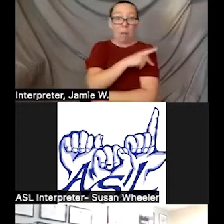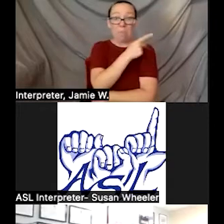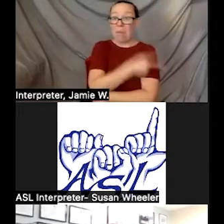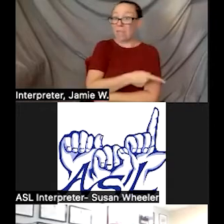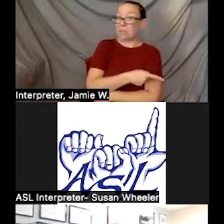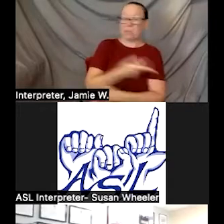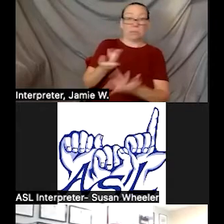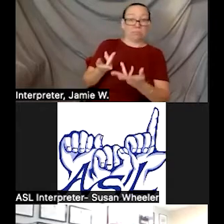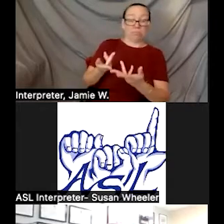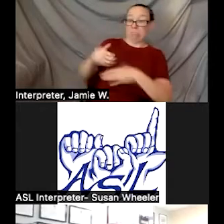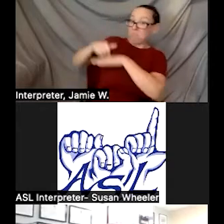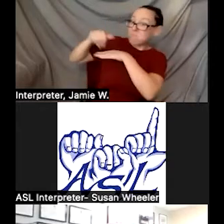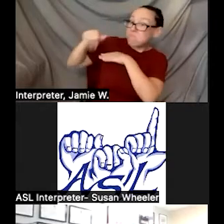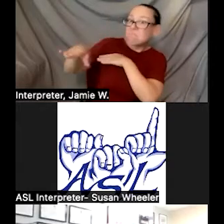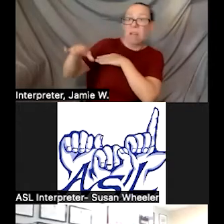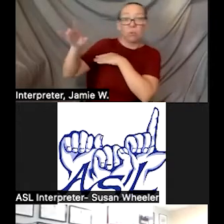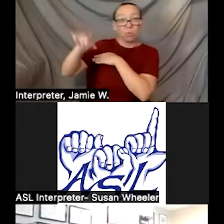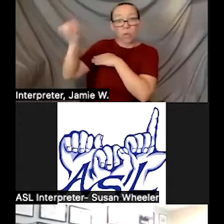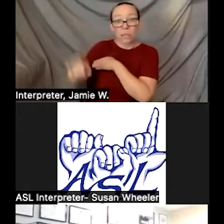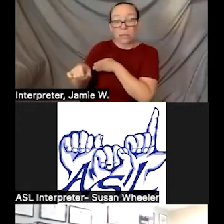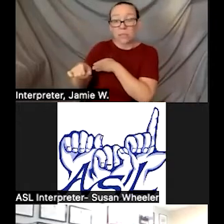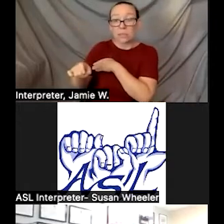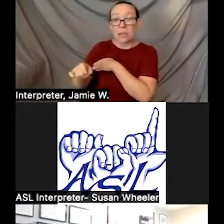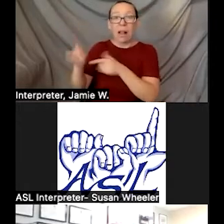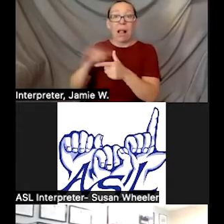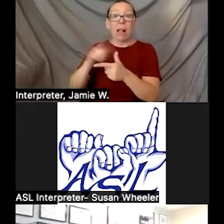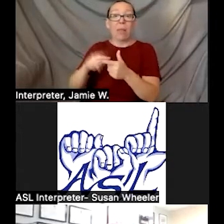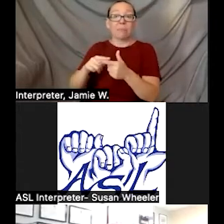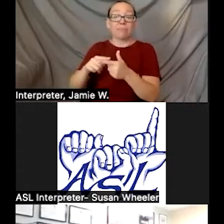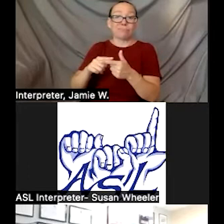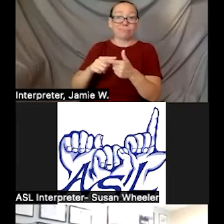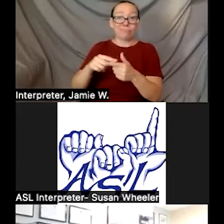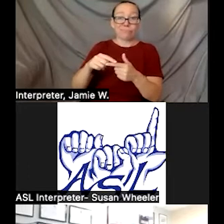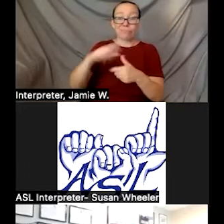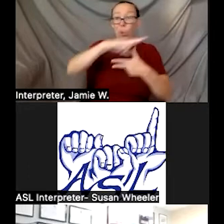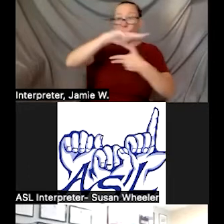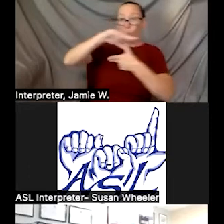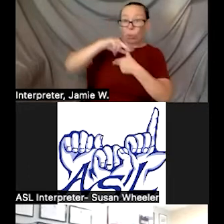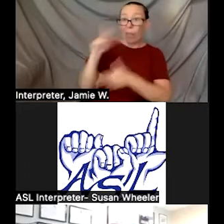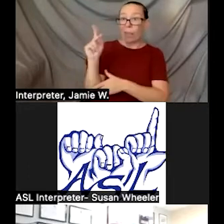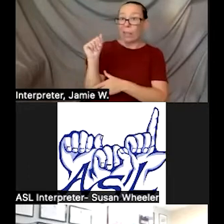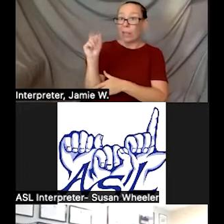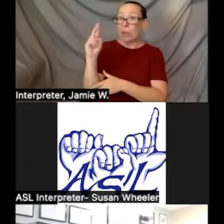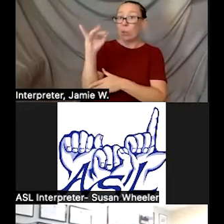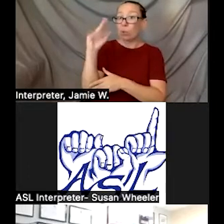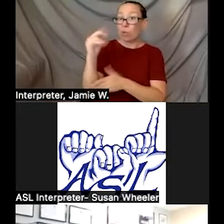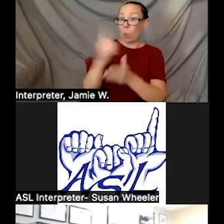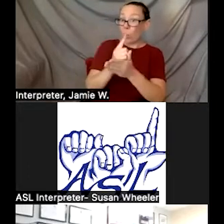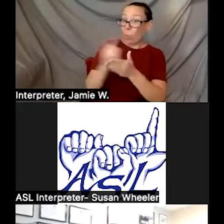city and a lot of their outpatient services. Well, one of the bigger impacts that they had as a result of